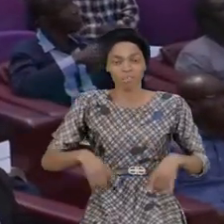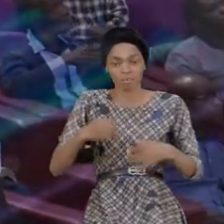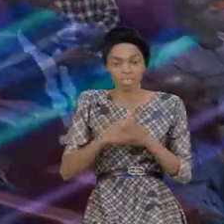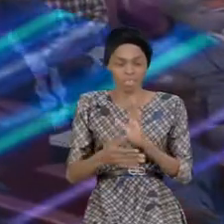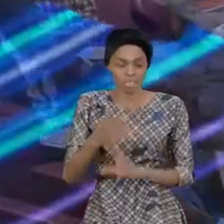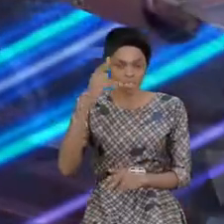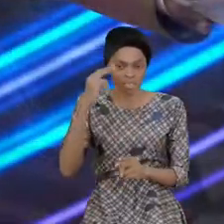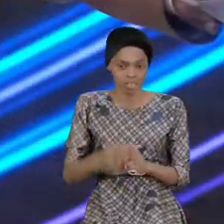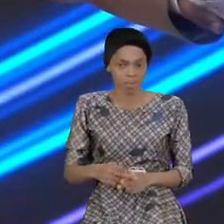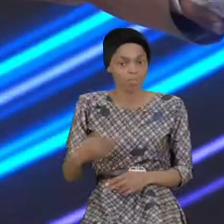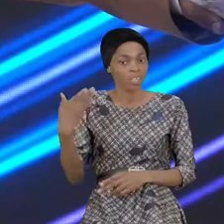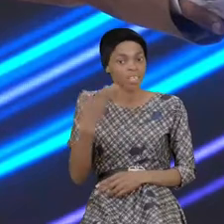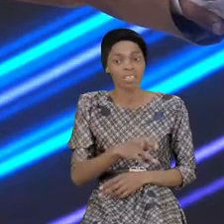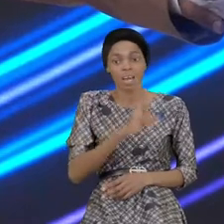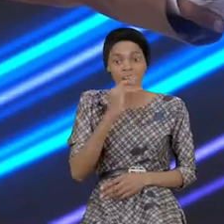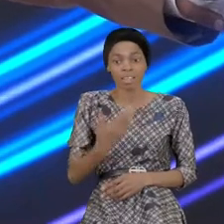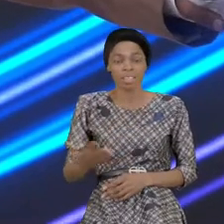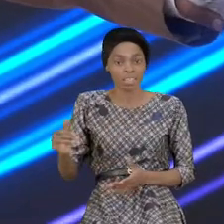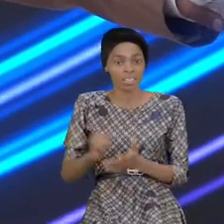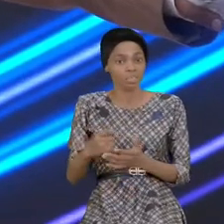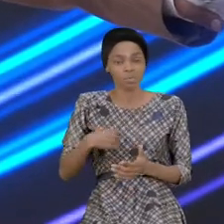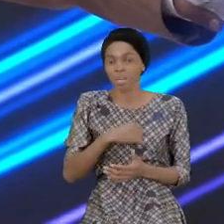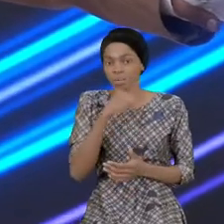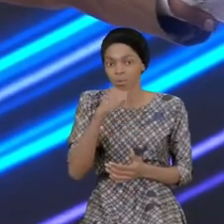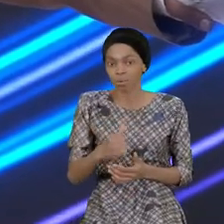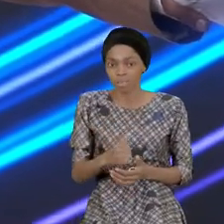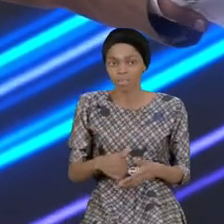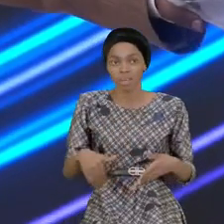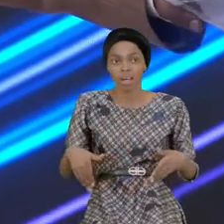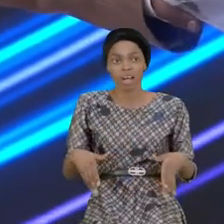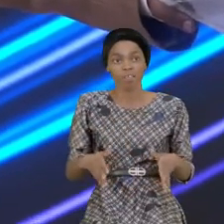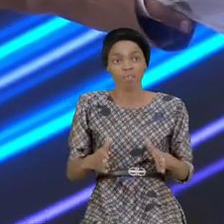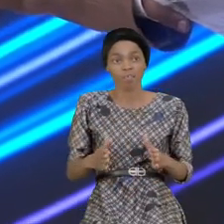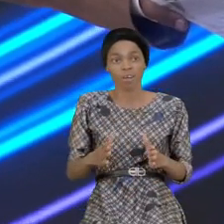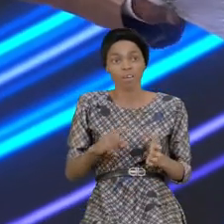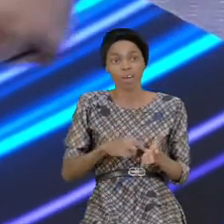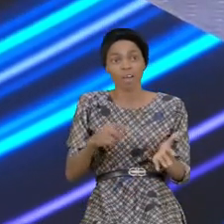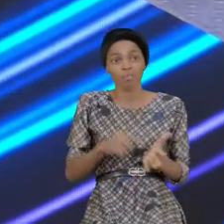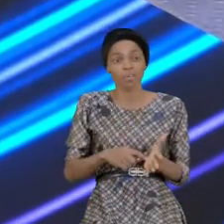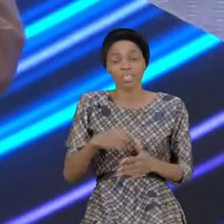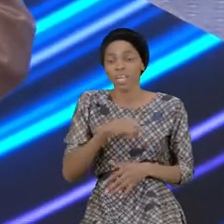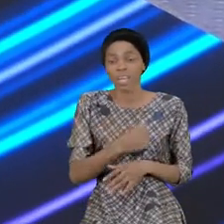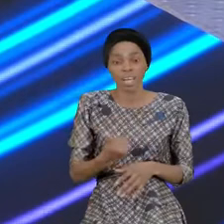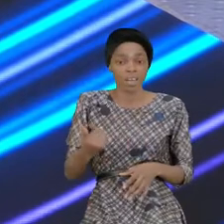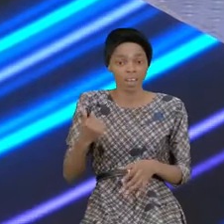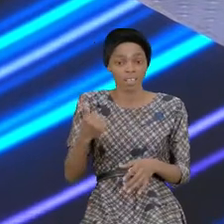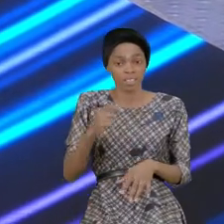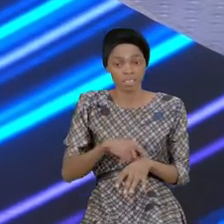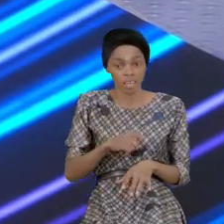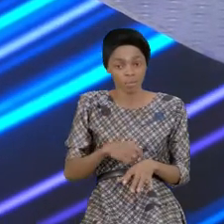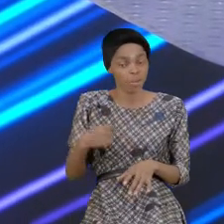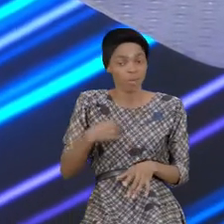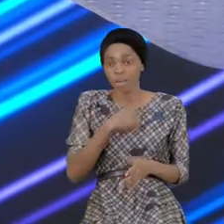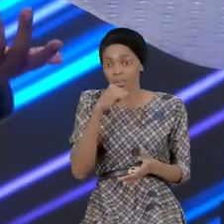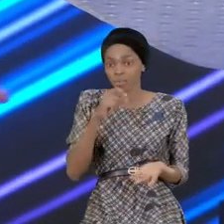are things we cannot afford anytime. Anytime, anytime. We cannot afford